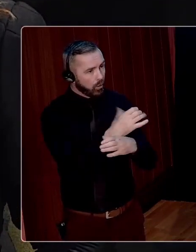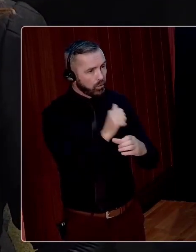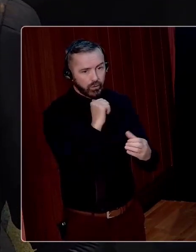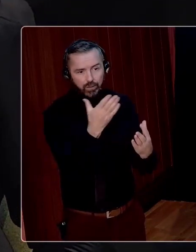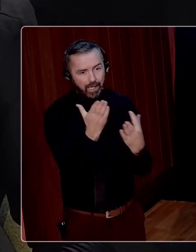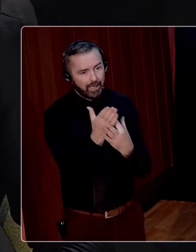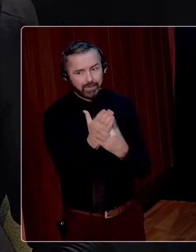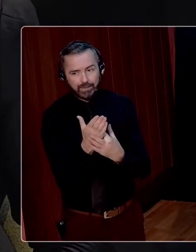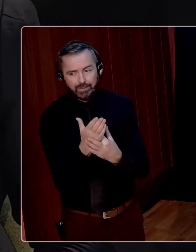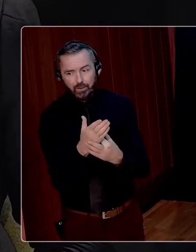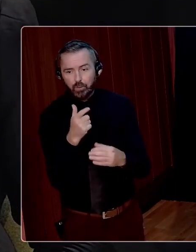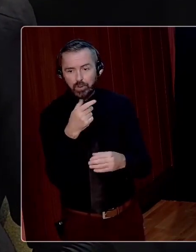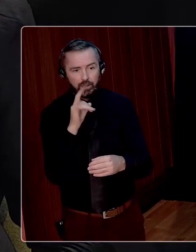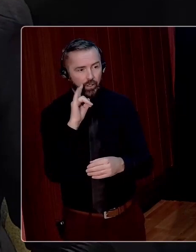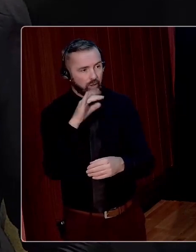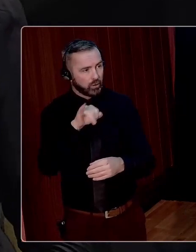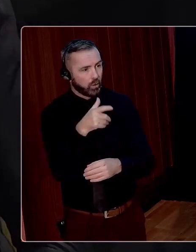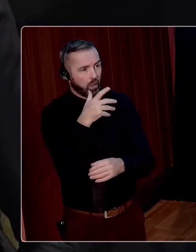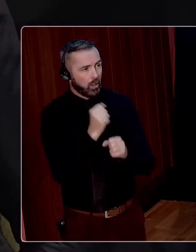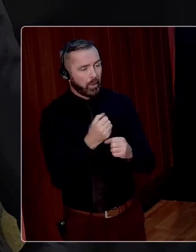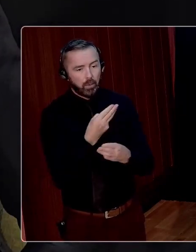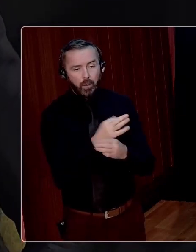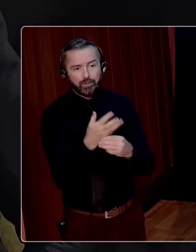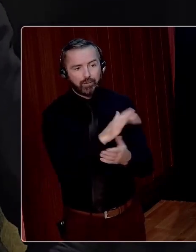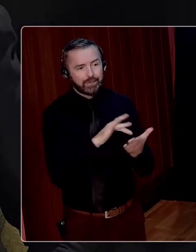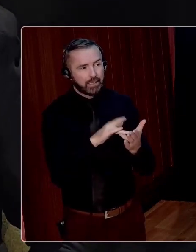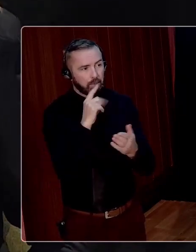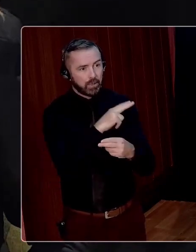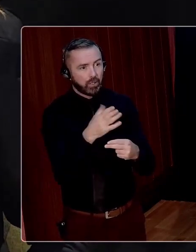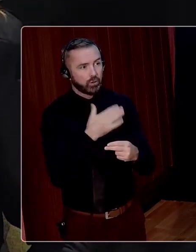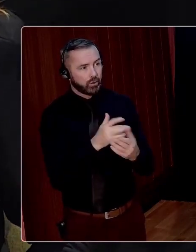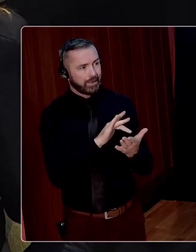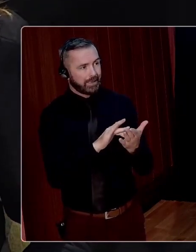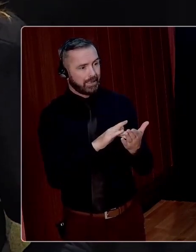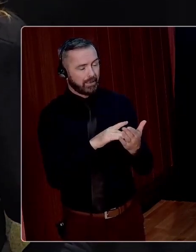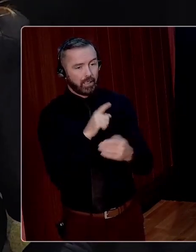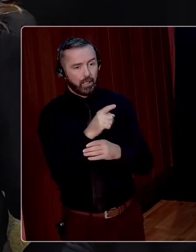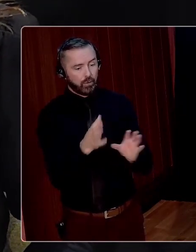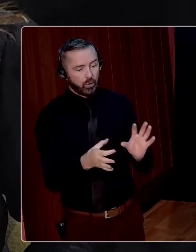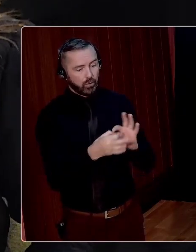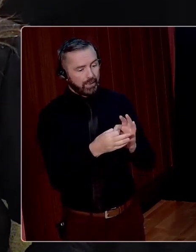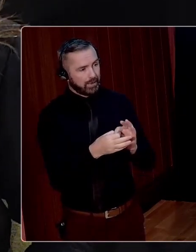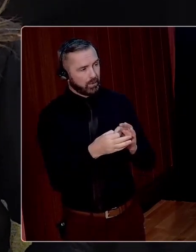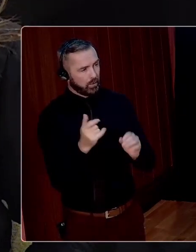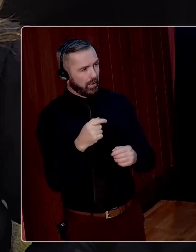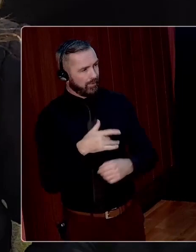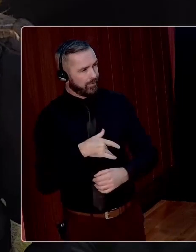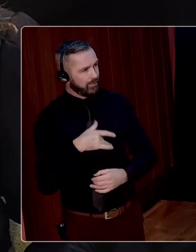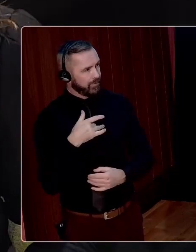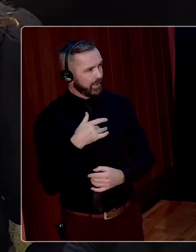Joe talking this morning also about poverty of the cities, not only. And I think it's very important as well, those links, to find those links. I always